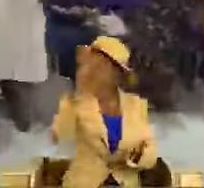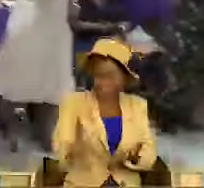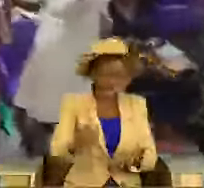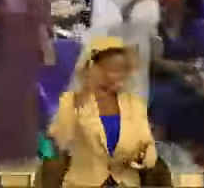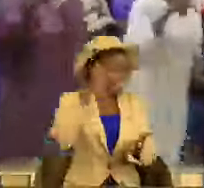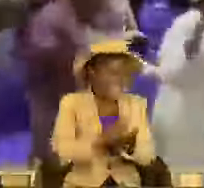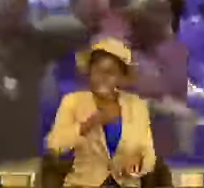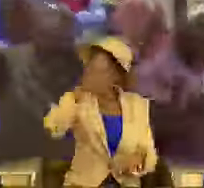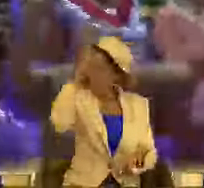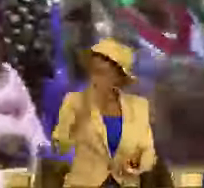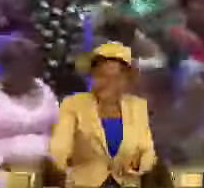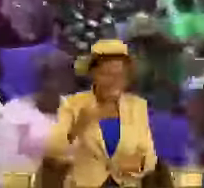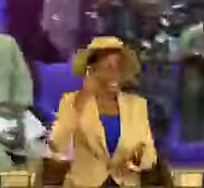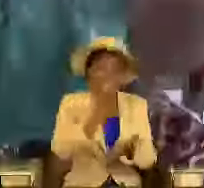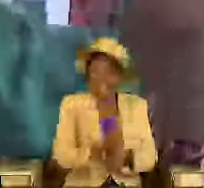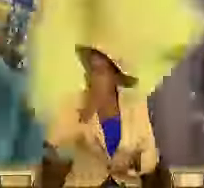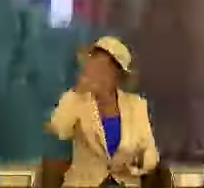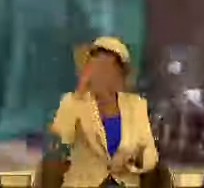Amen